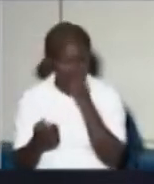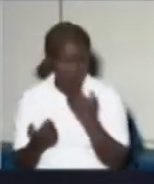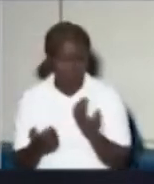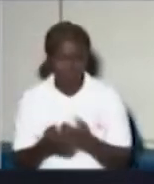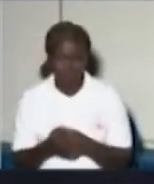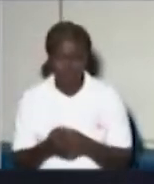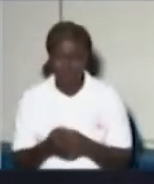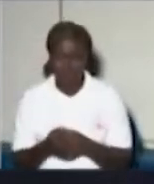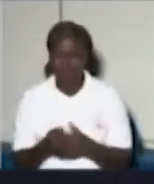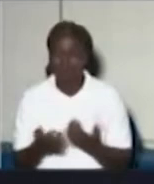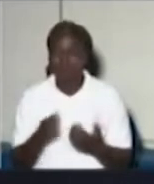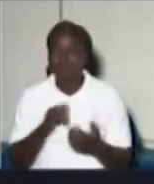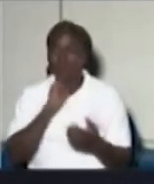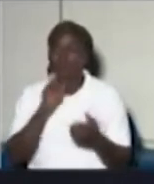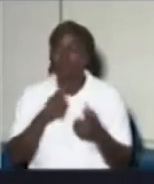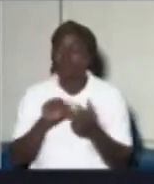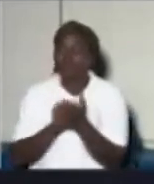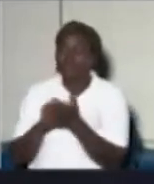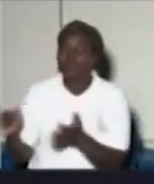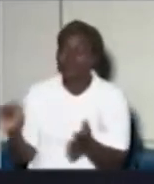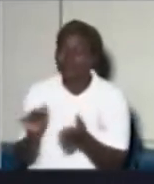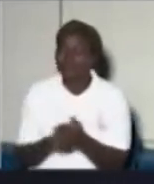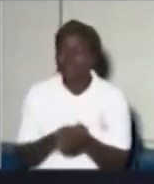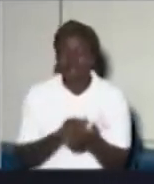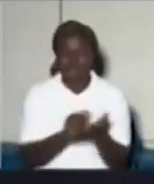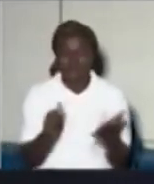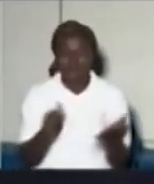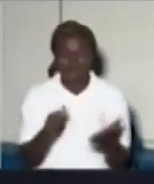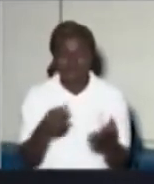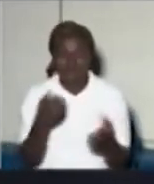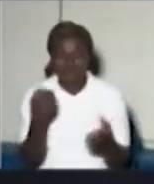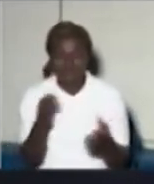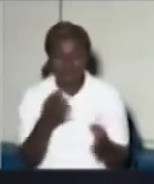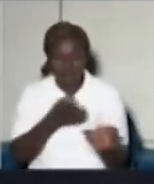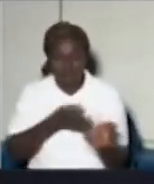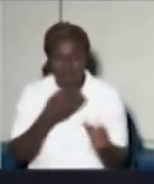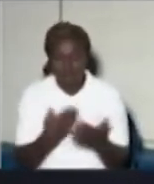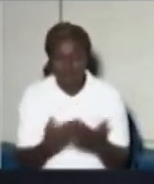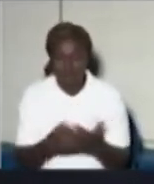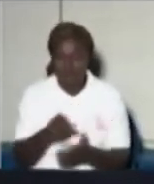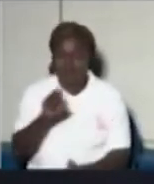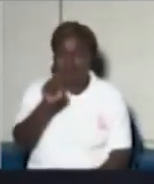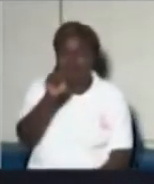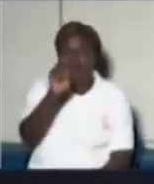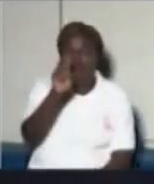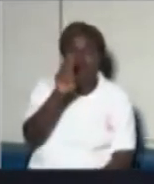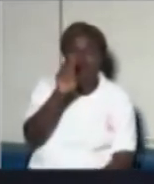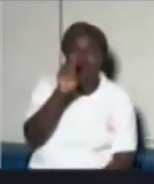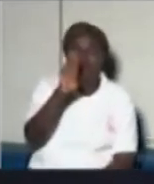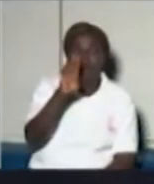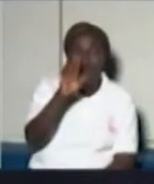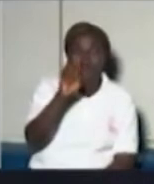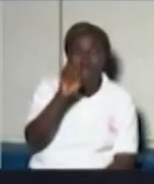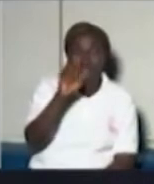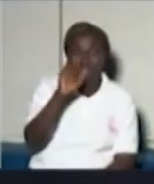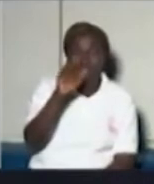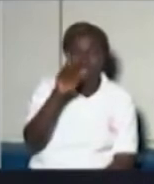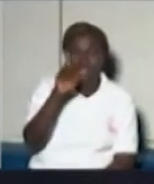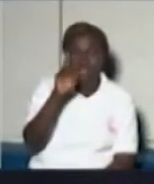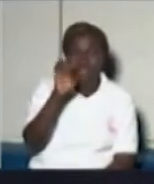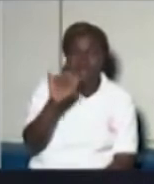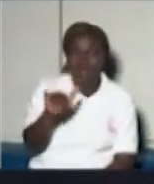subsidy. Do away with subsidy. Firstly, there are a lot of inefficiency in the system. The